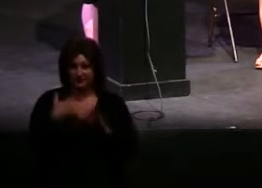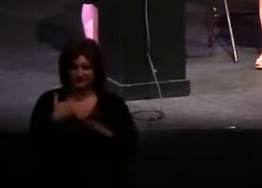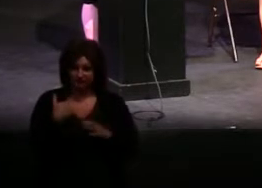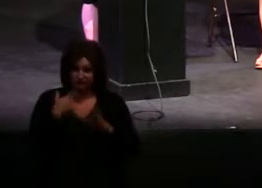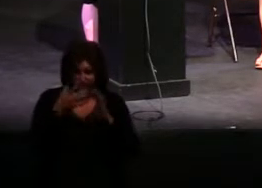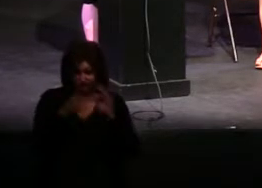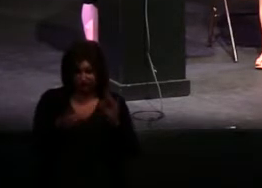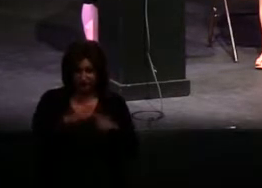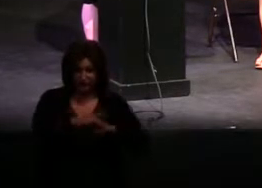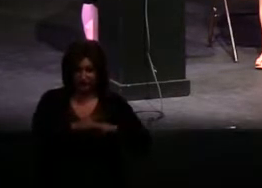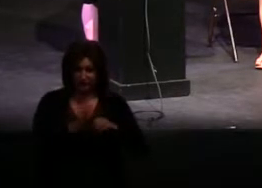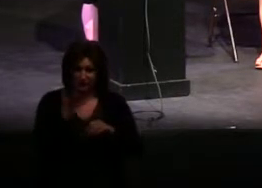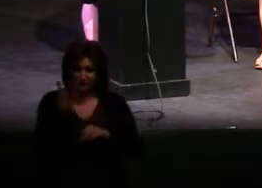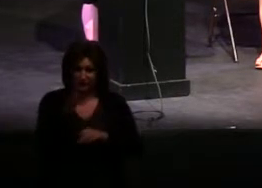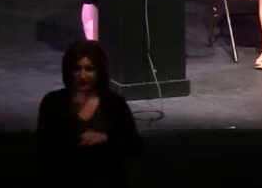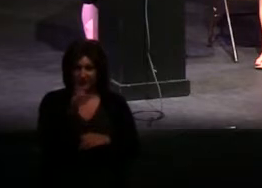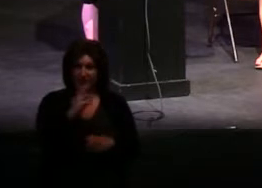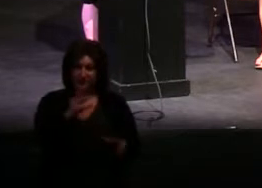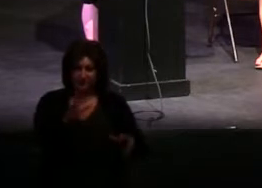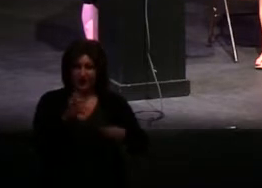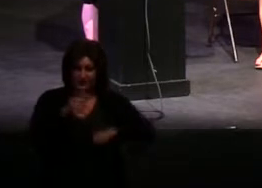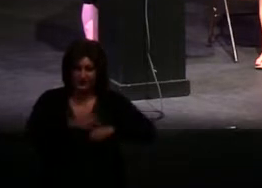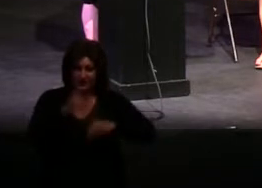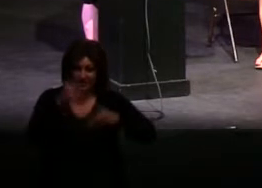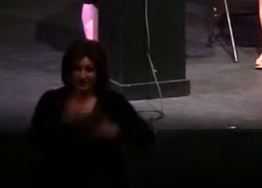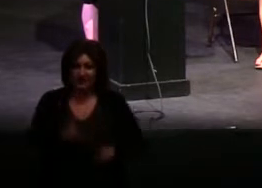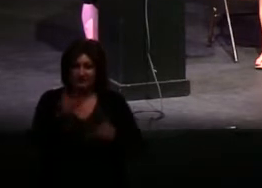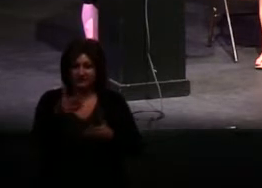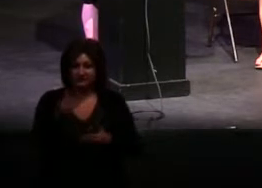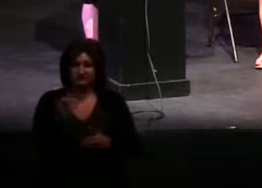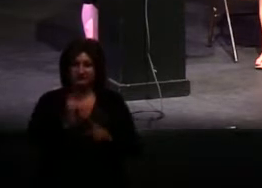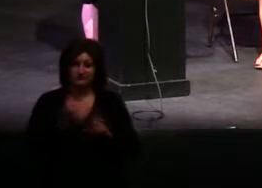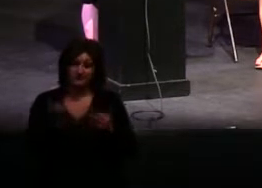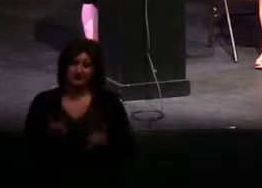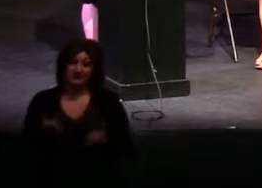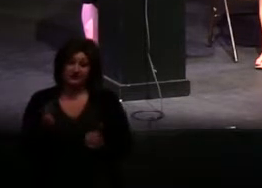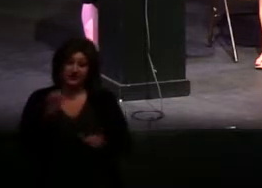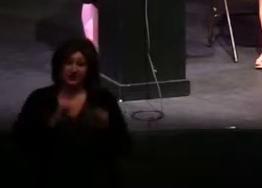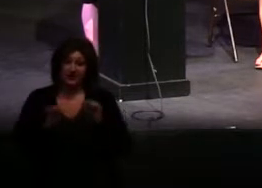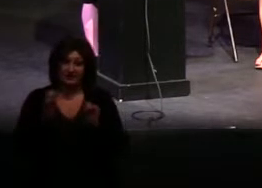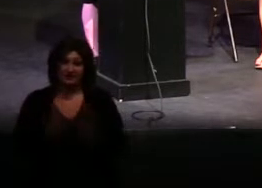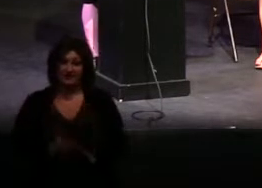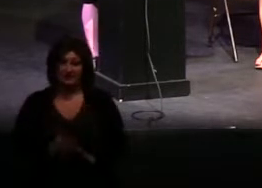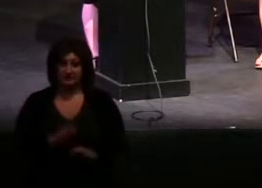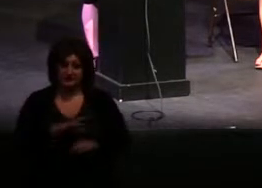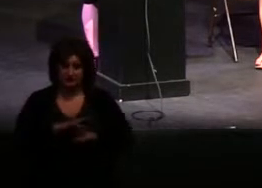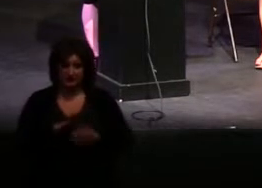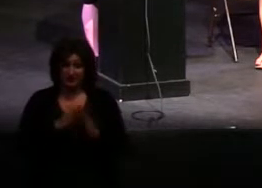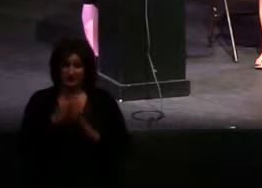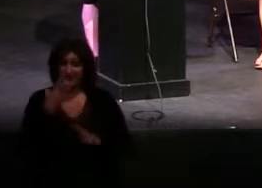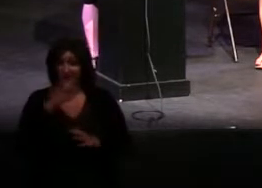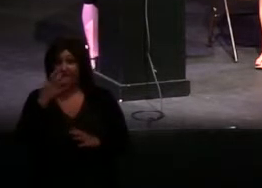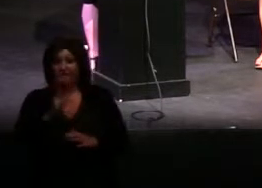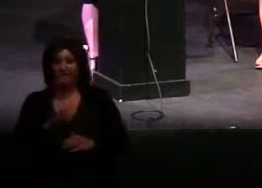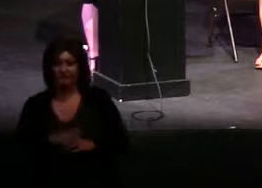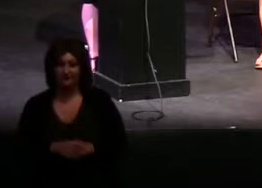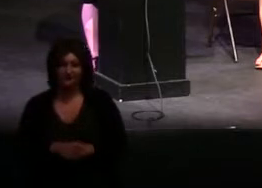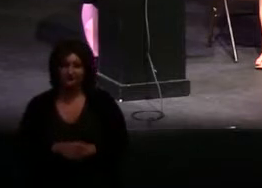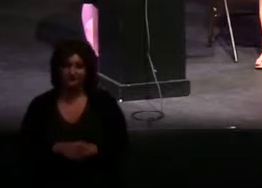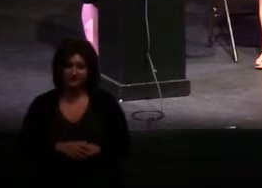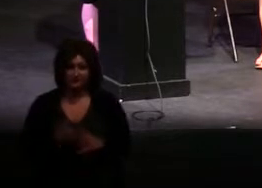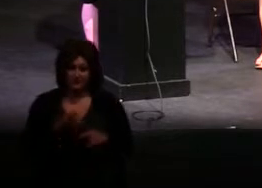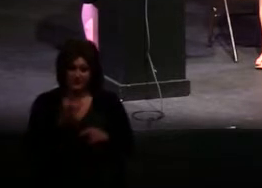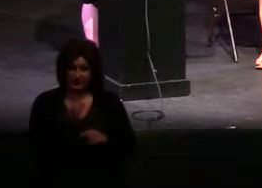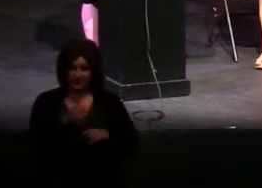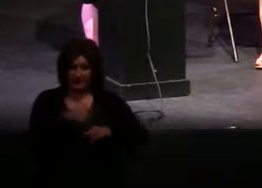Earth was headed towards another ice age, whereas today scientists tell us that the Earth is getting hotter. It was during